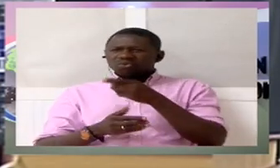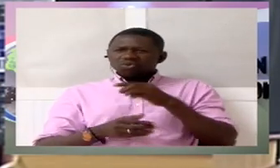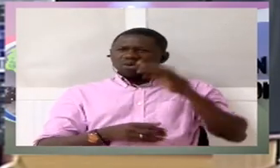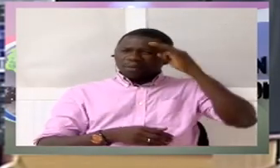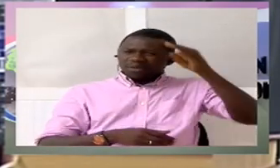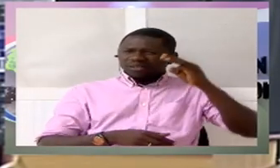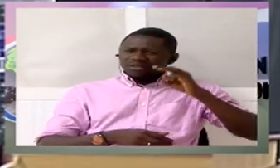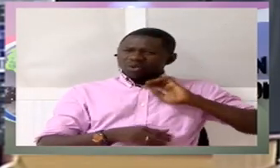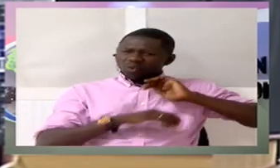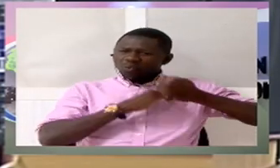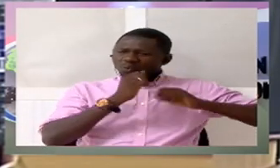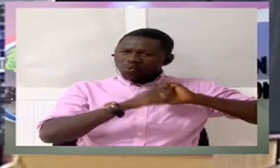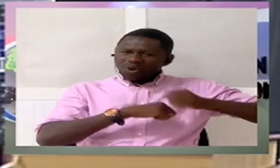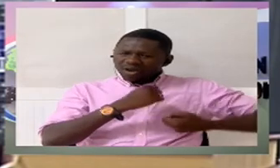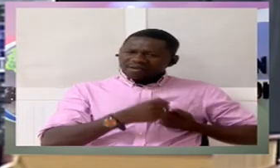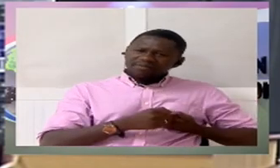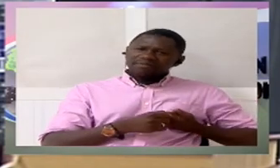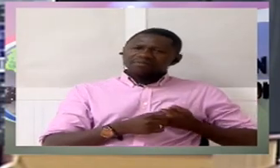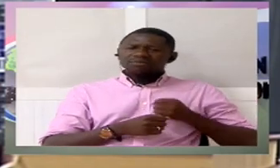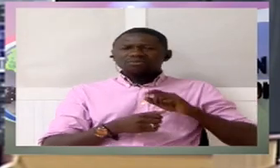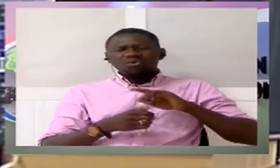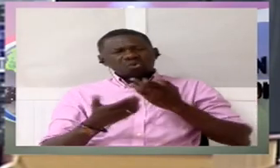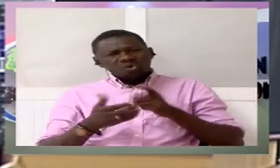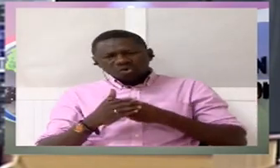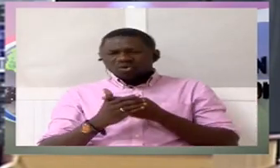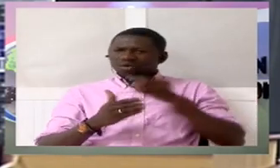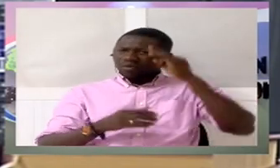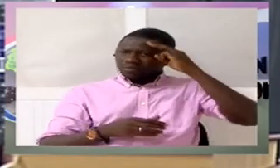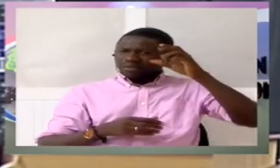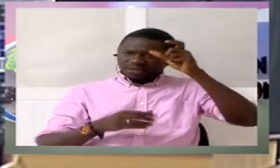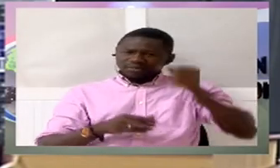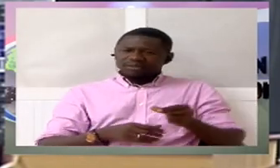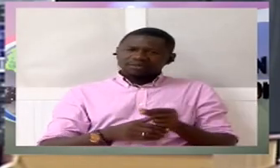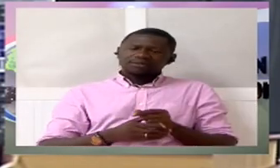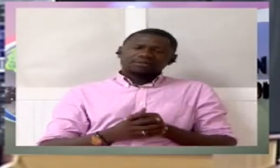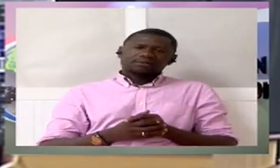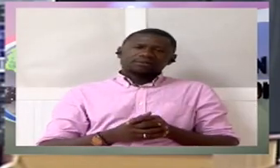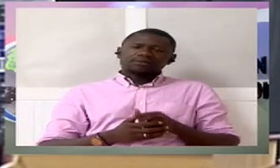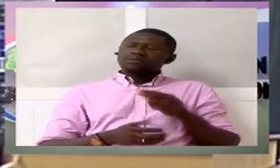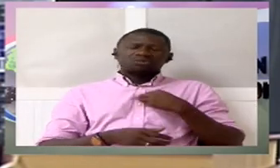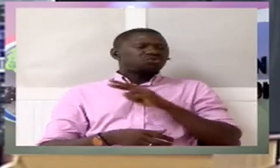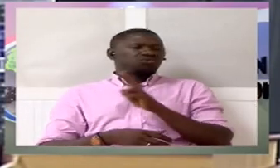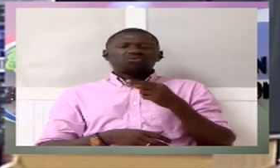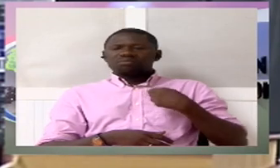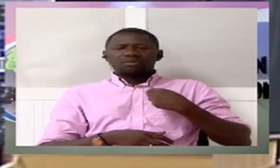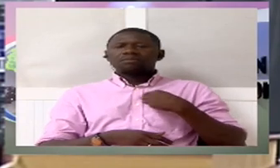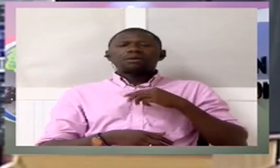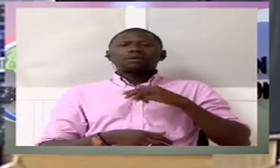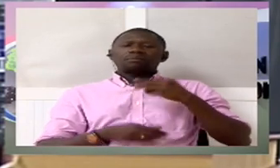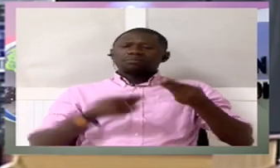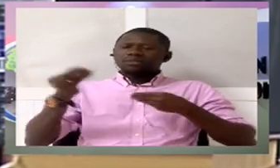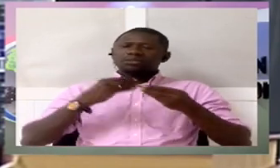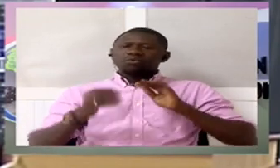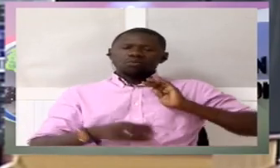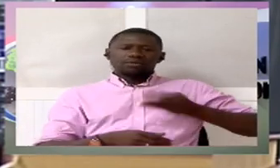musolti wala minister. Or are you a wife of a minister or a minister?" Akai no ntemu businesswoman leti. She said to her, "No, I am a